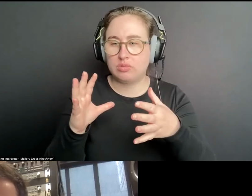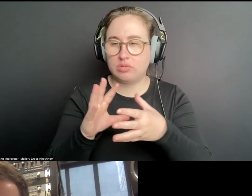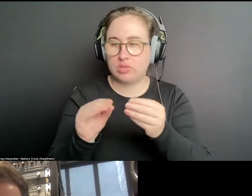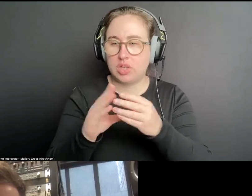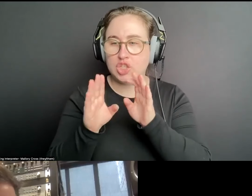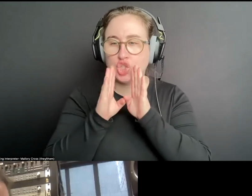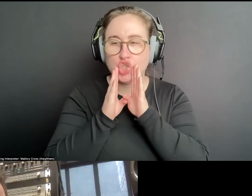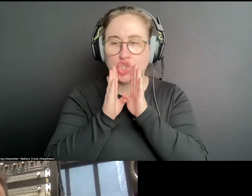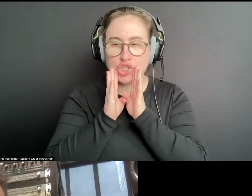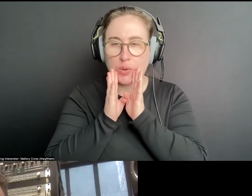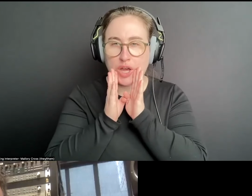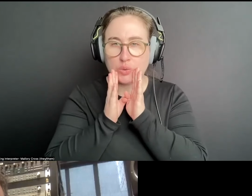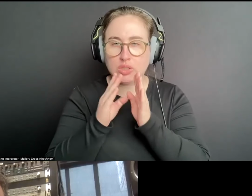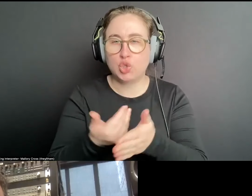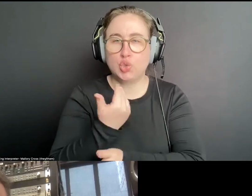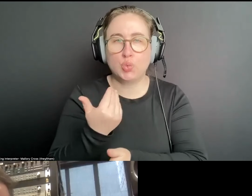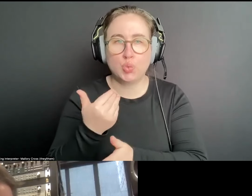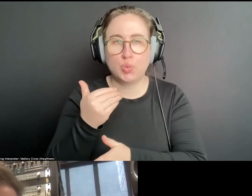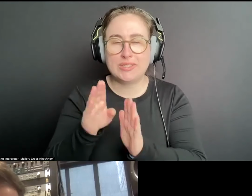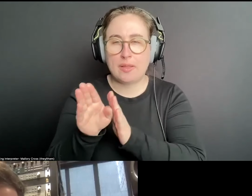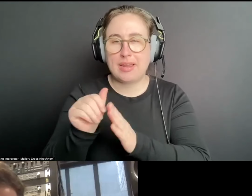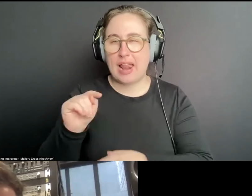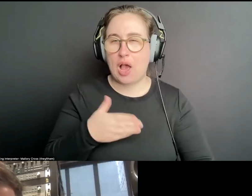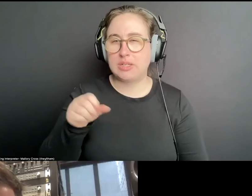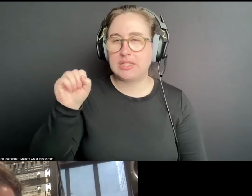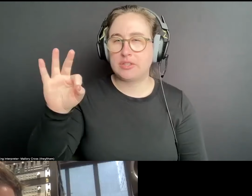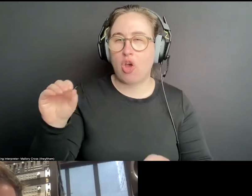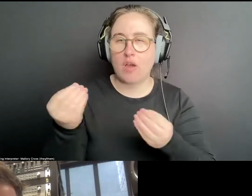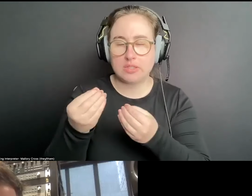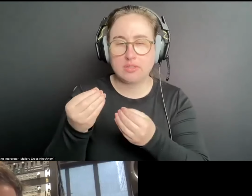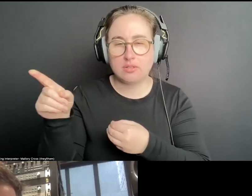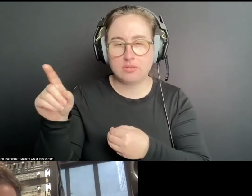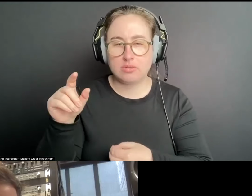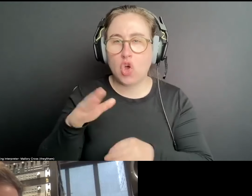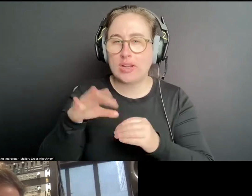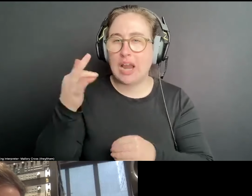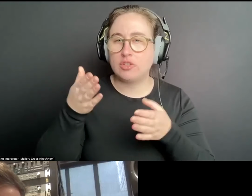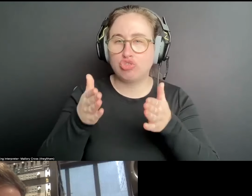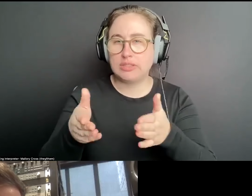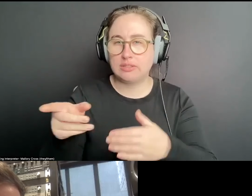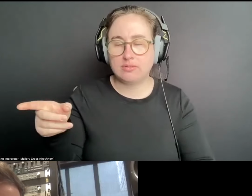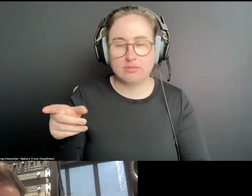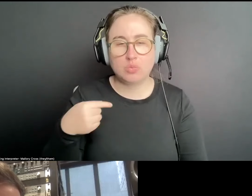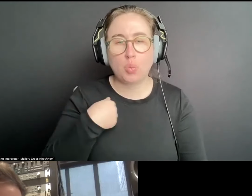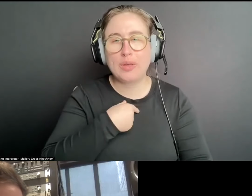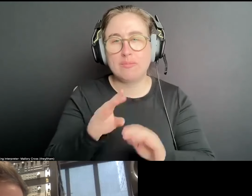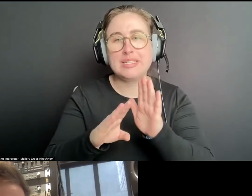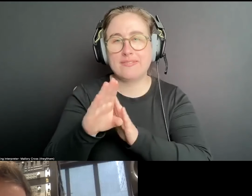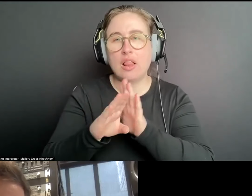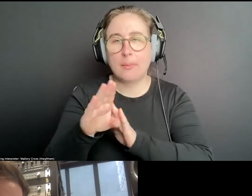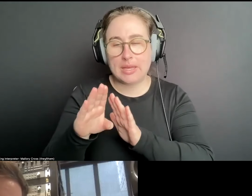a new development at our San Francisco office at 9th Street. We've been developing